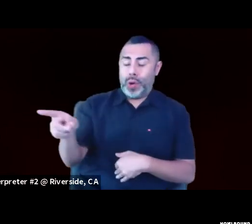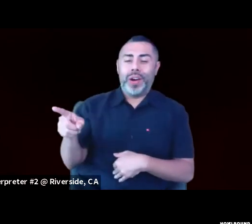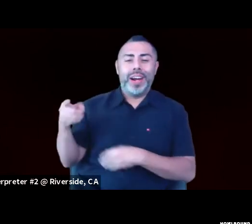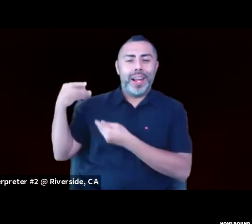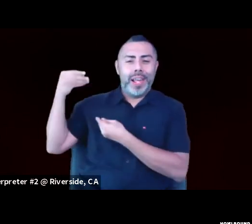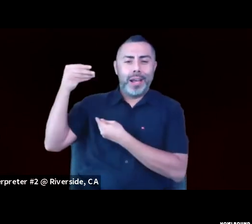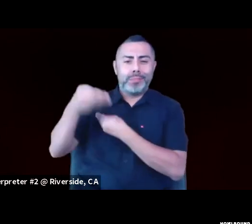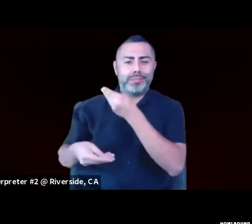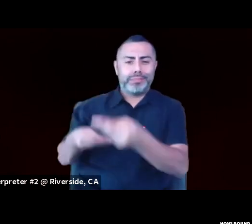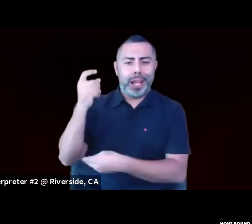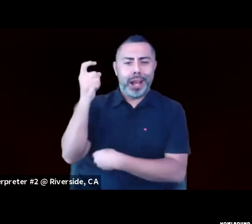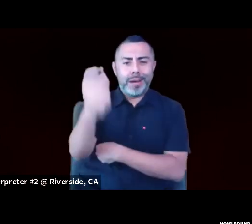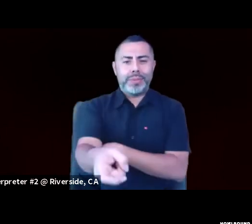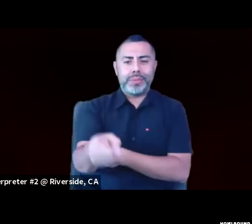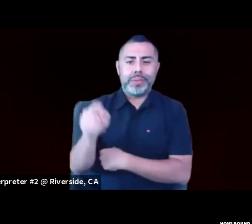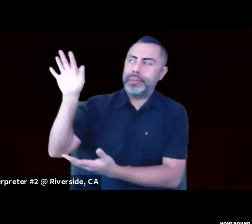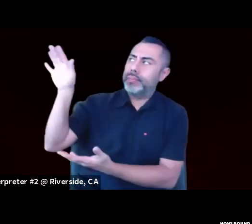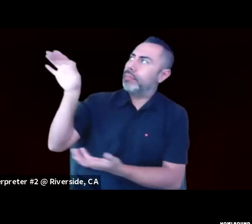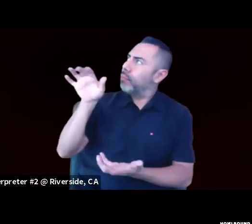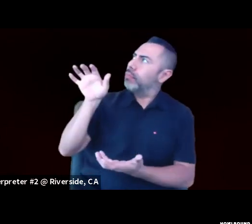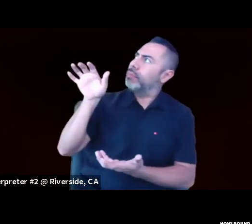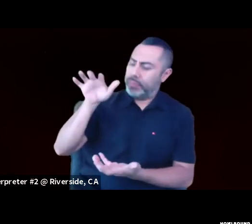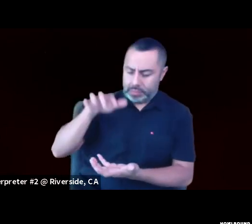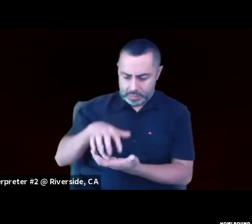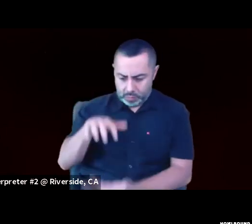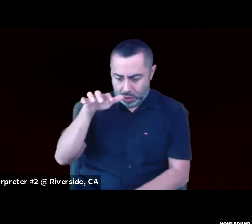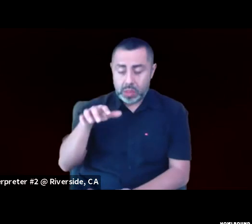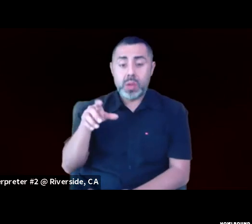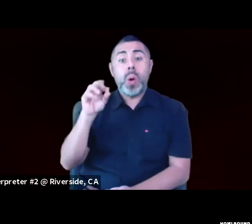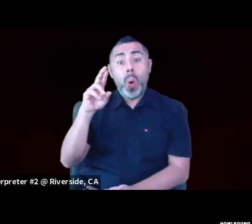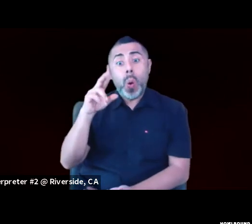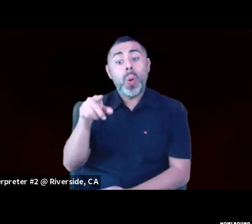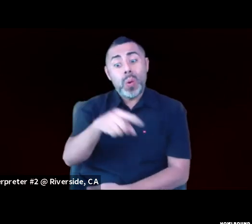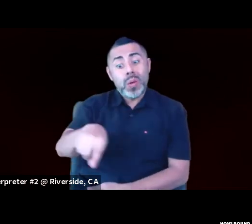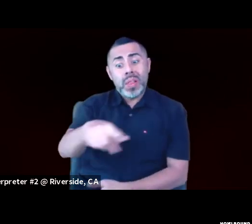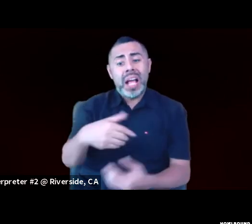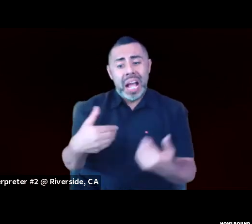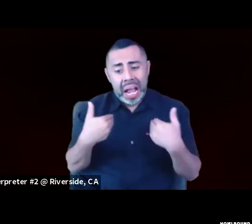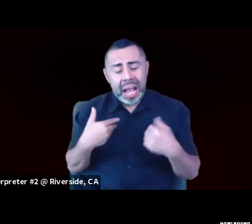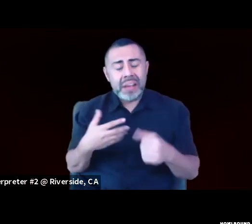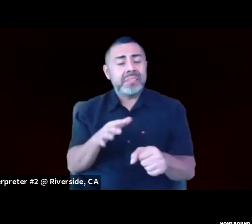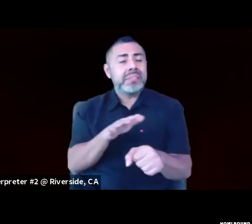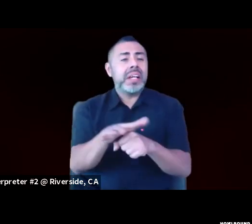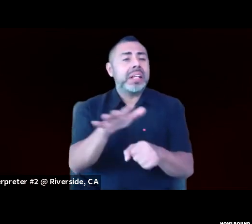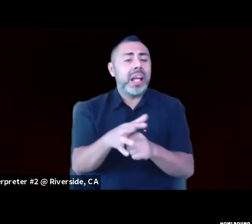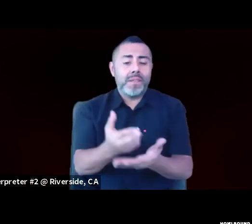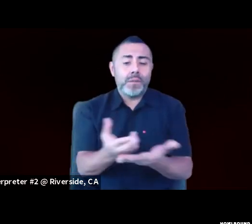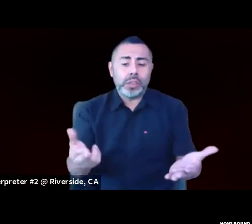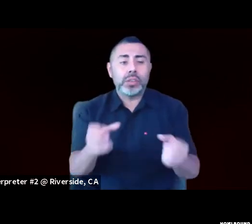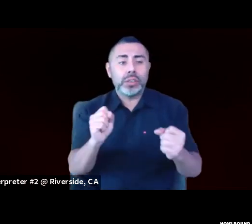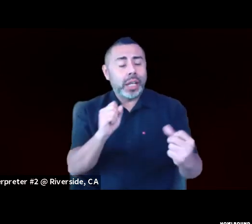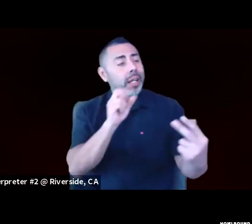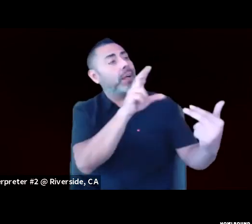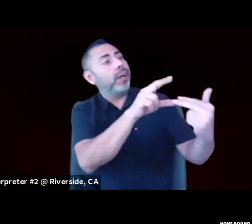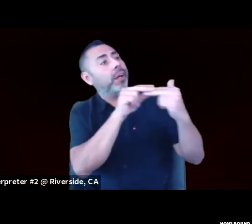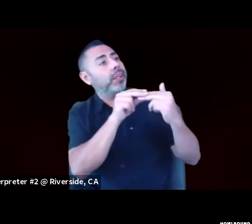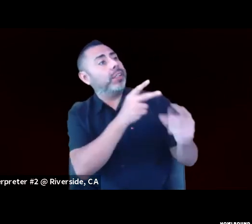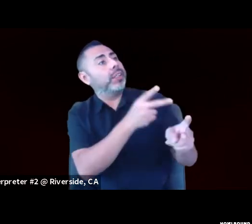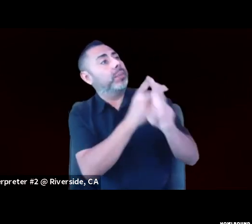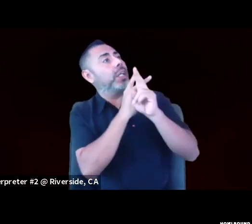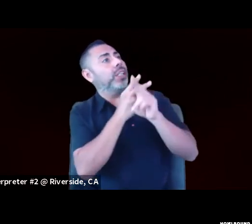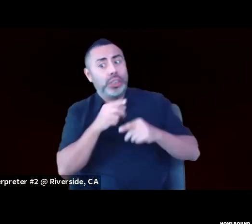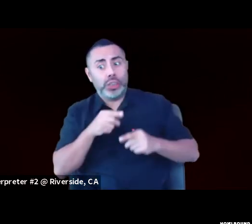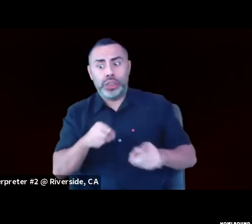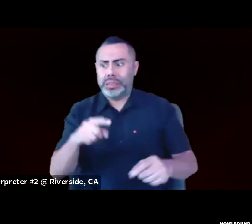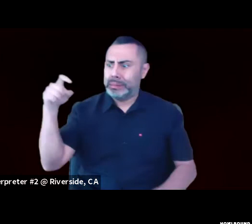resources to lend or give them money in a time of need. Our arts ecosystem was built